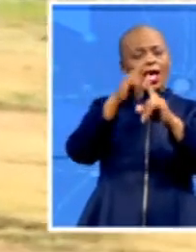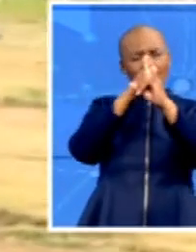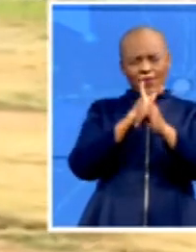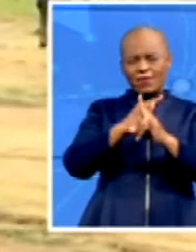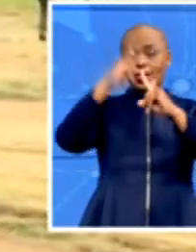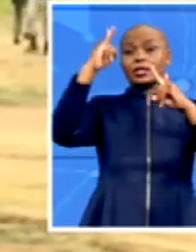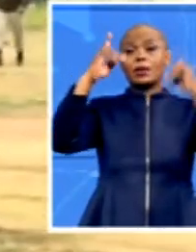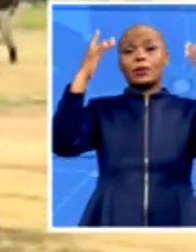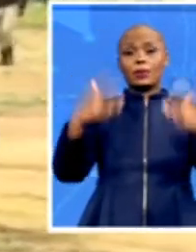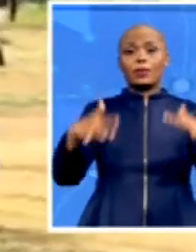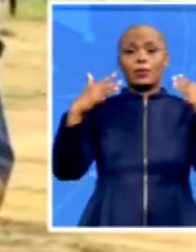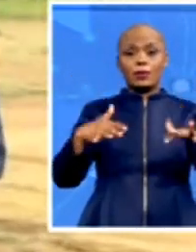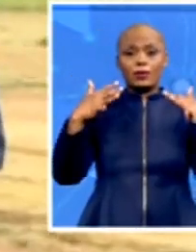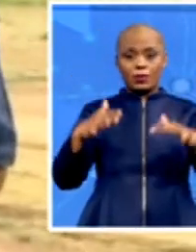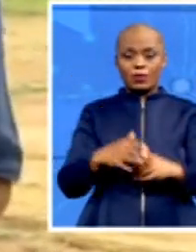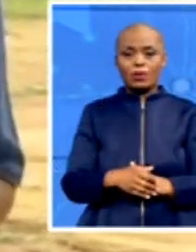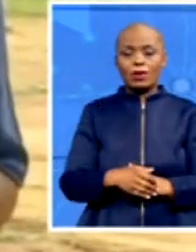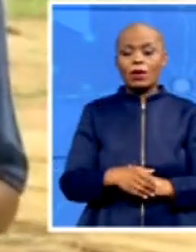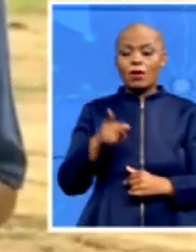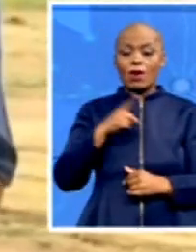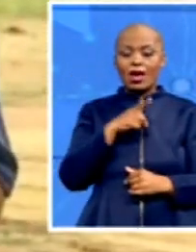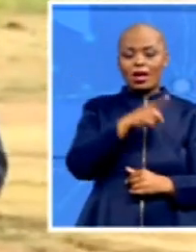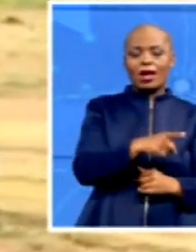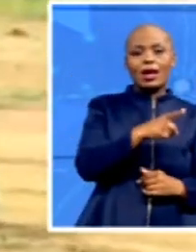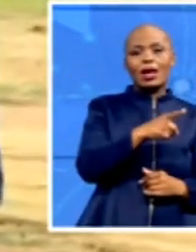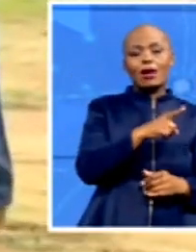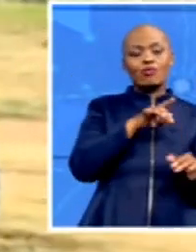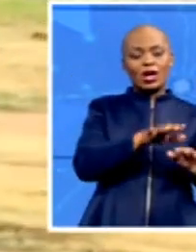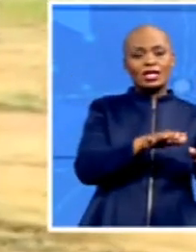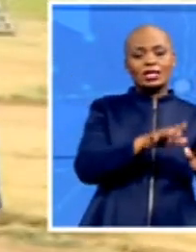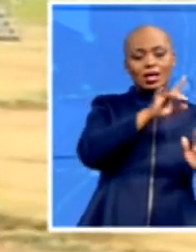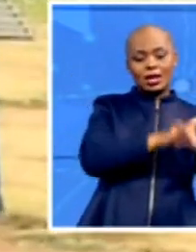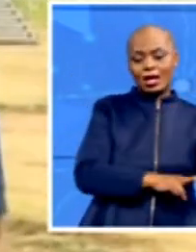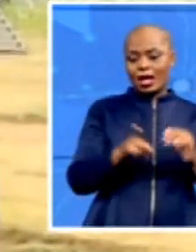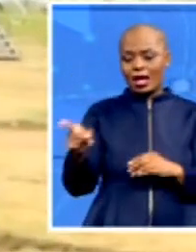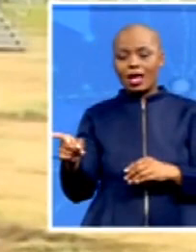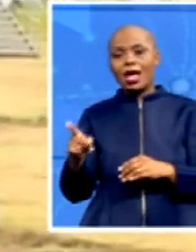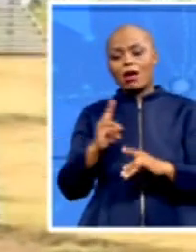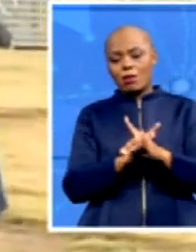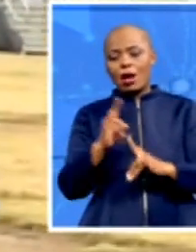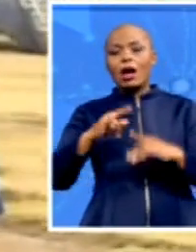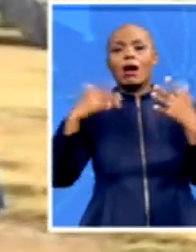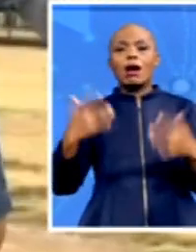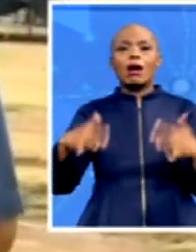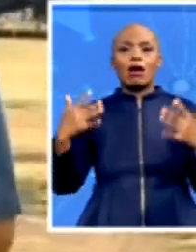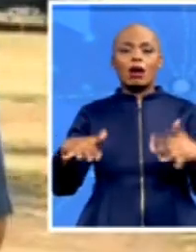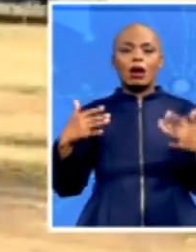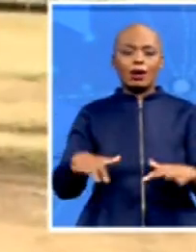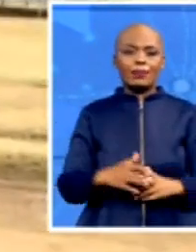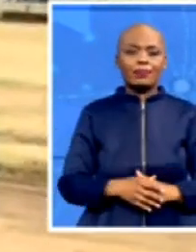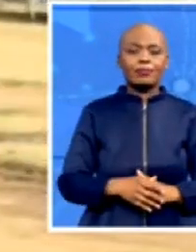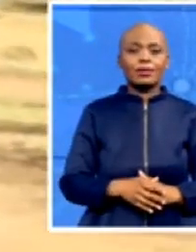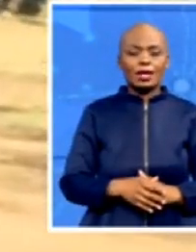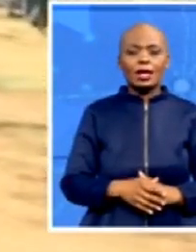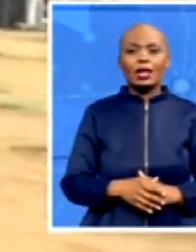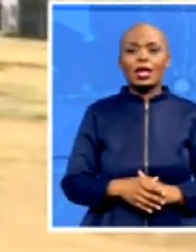was armed in modern rifles, whereas the Zulu warriors were armed in their traditional spears. So